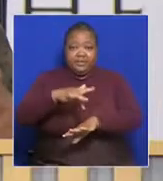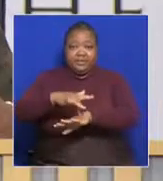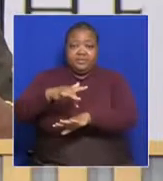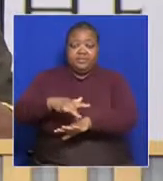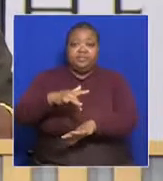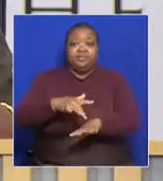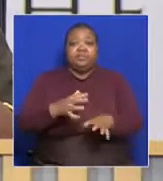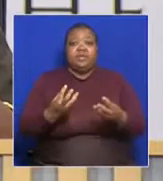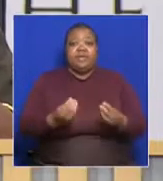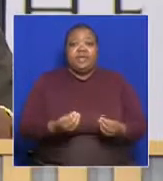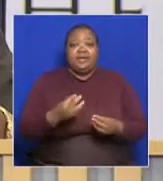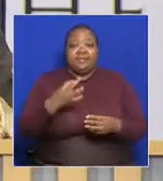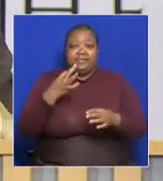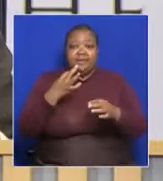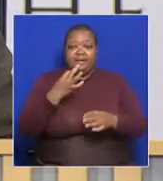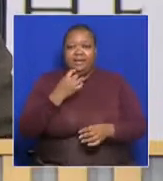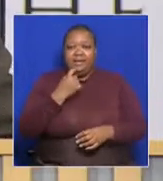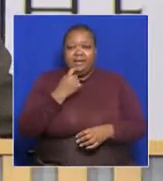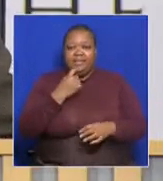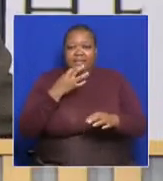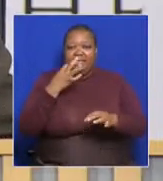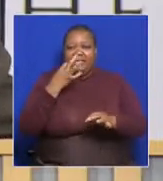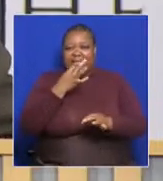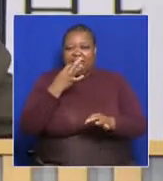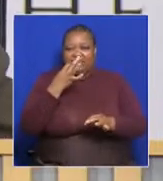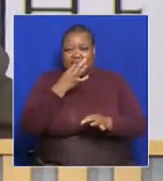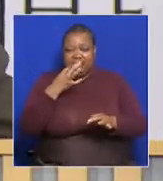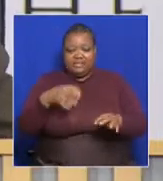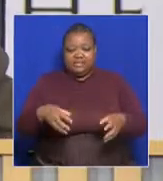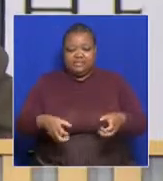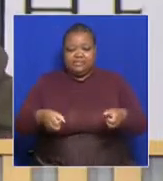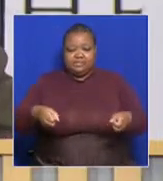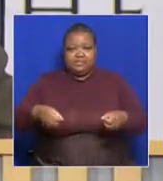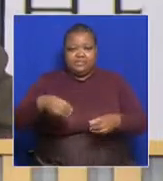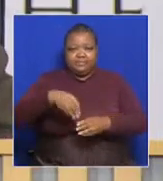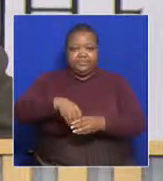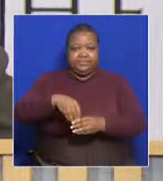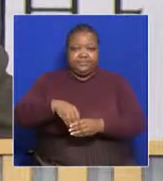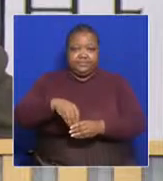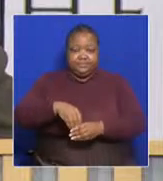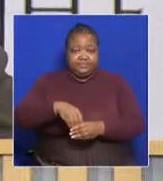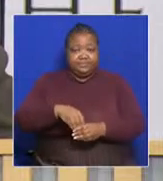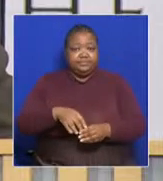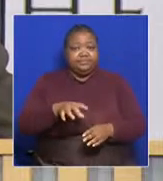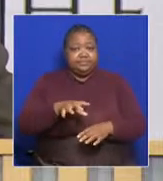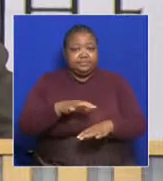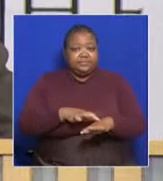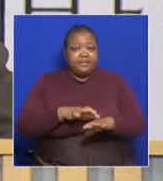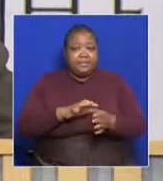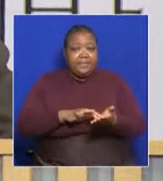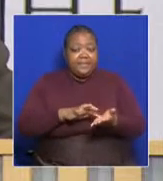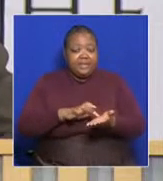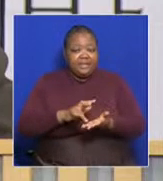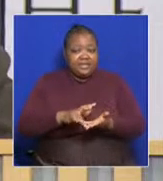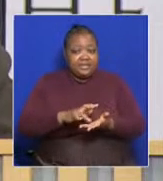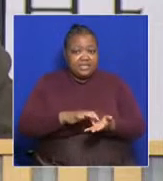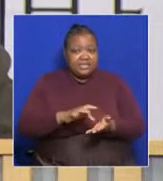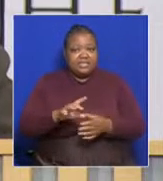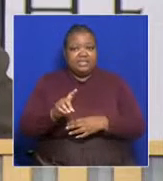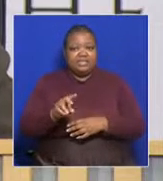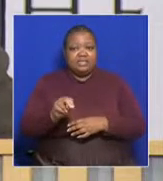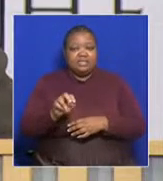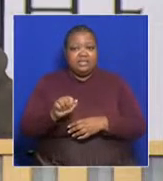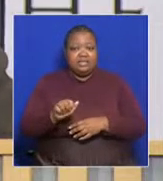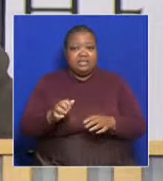a kilo brick as well. One would expect those to have prints or DNA. Yes, very well. But we've received nothing.